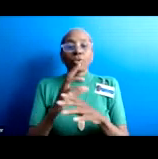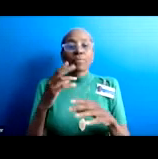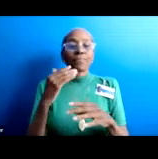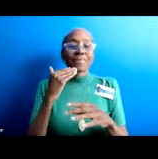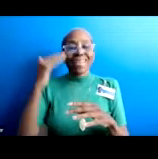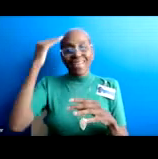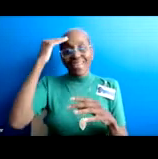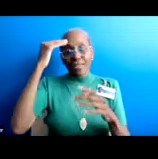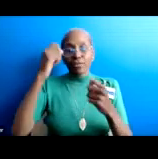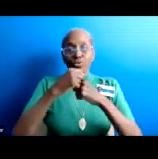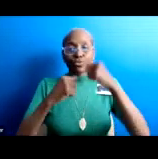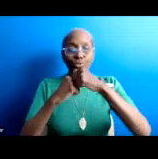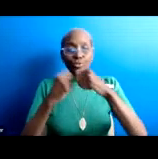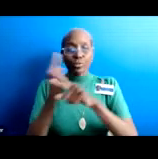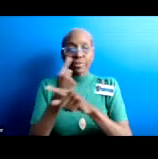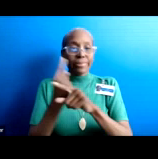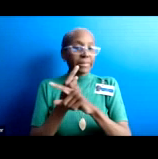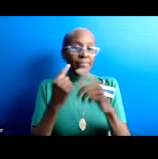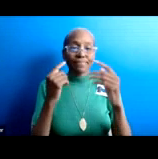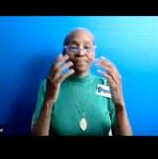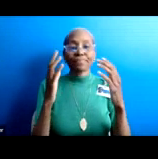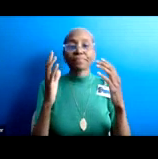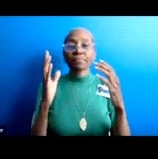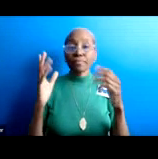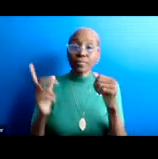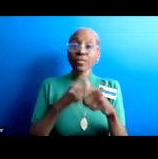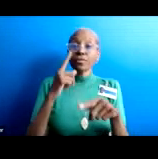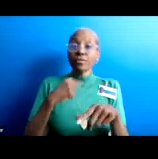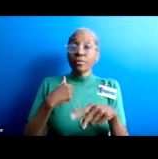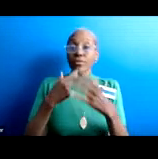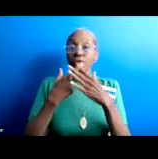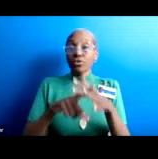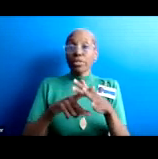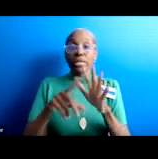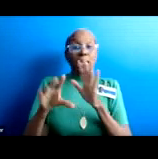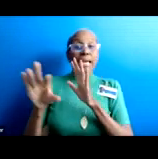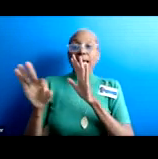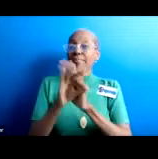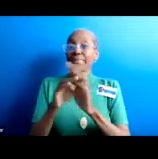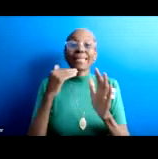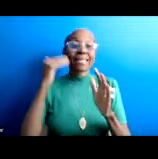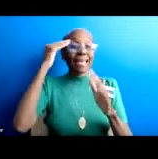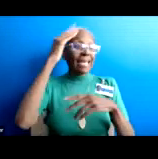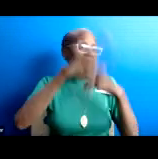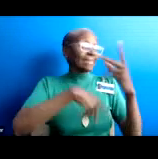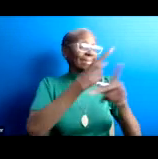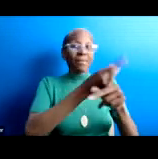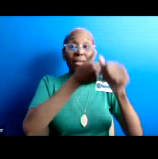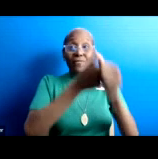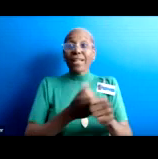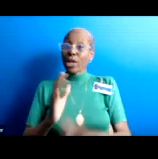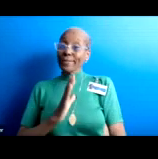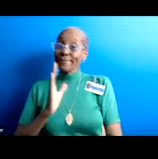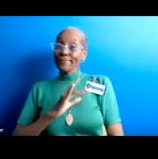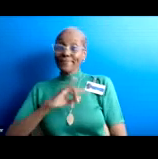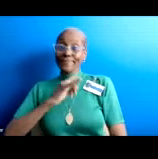structure properly. Again, when I first got started, I chose the heading type based on